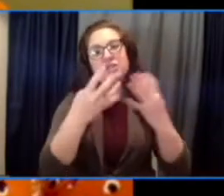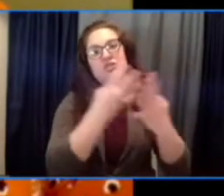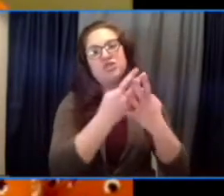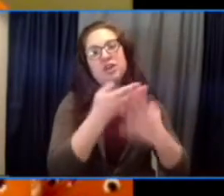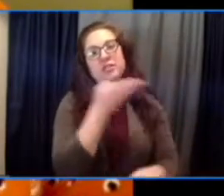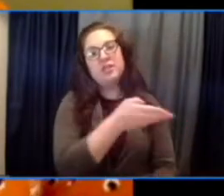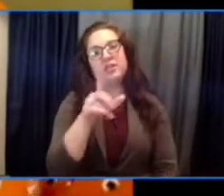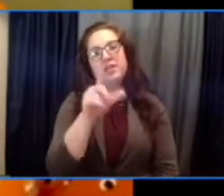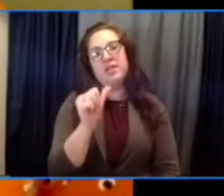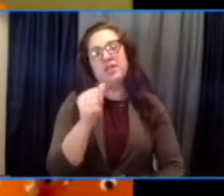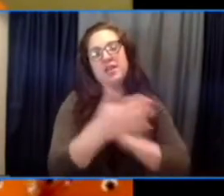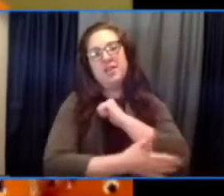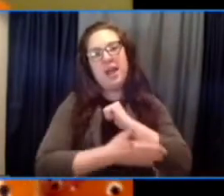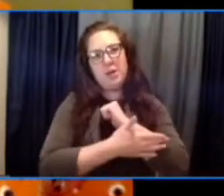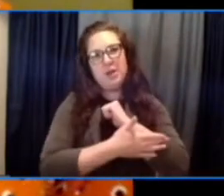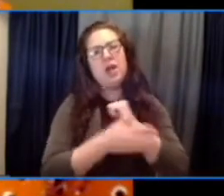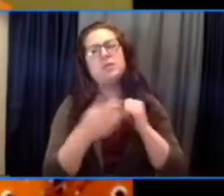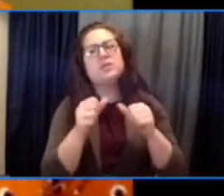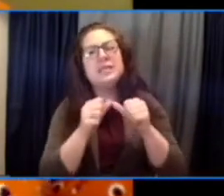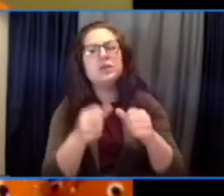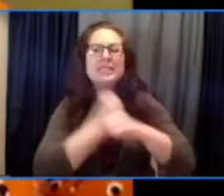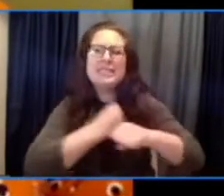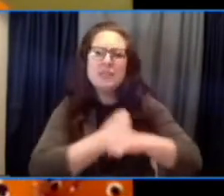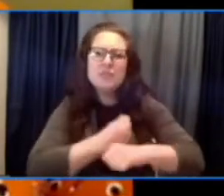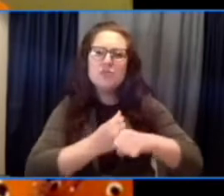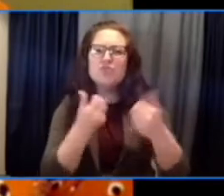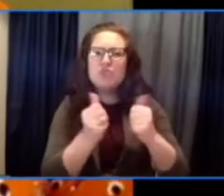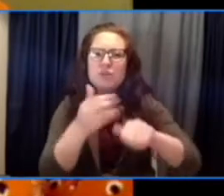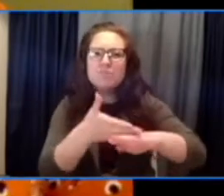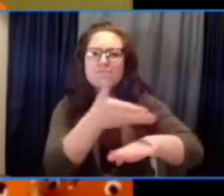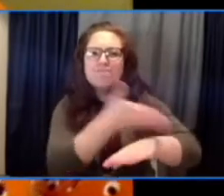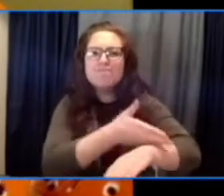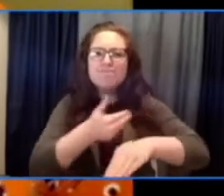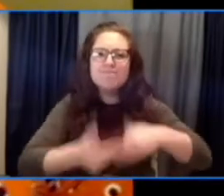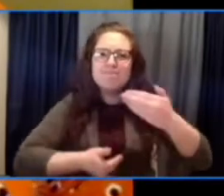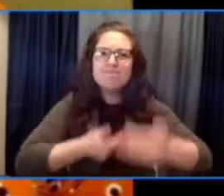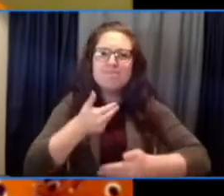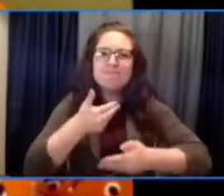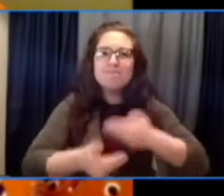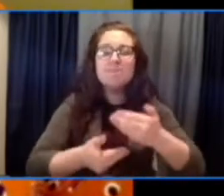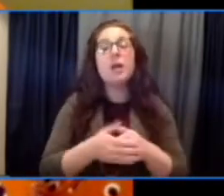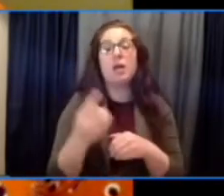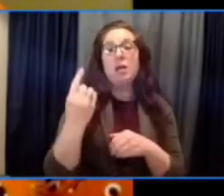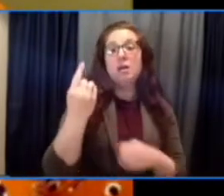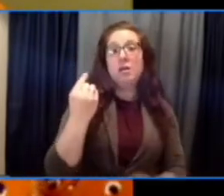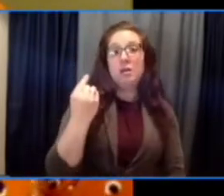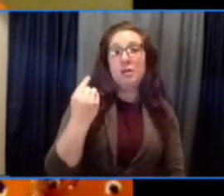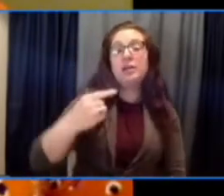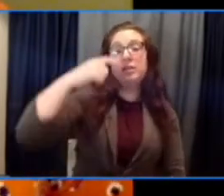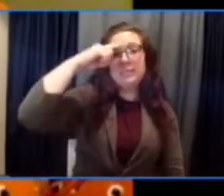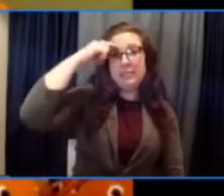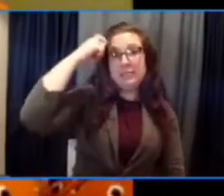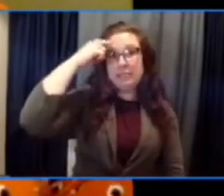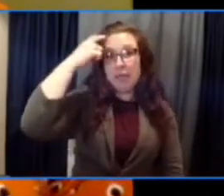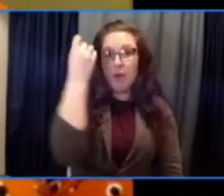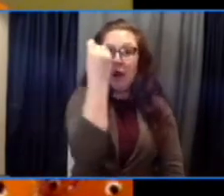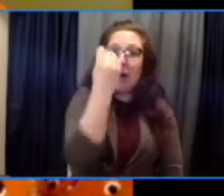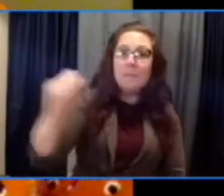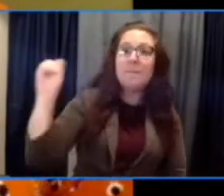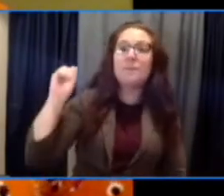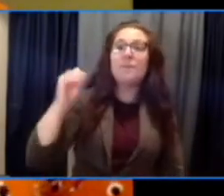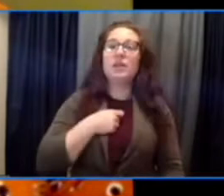fight. That was just the beginning. The summer uprising in response to the murder of George Floyd, Breonna